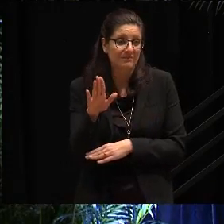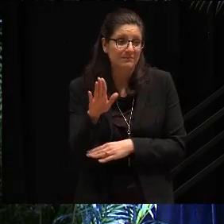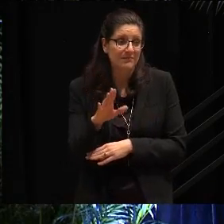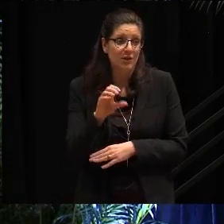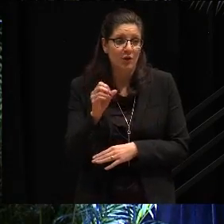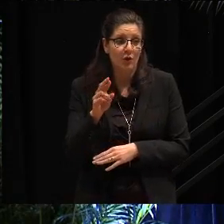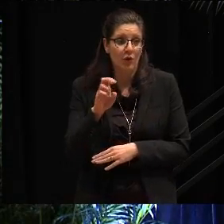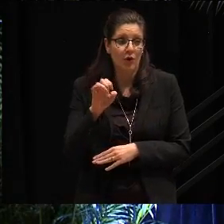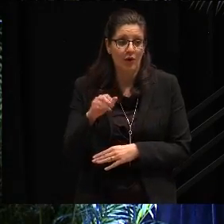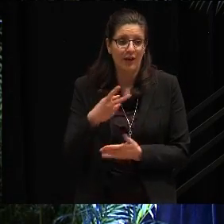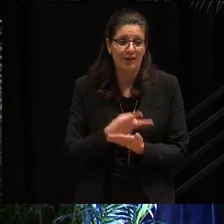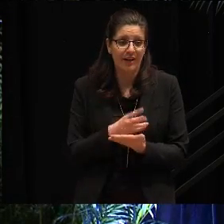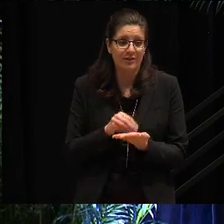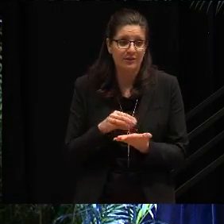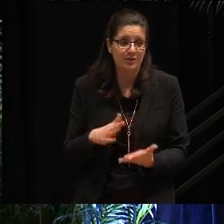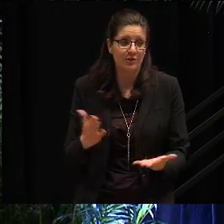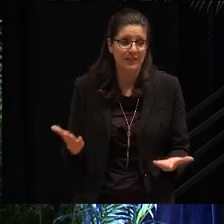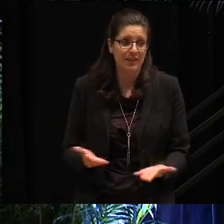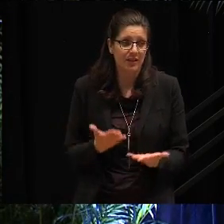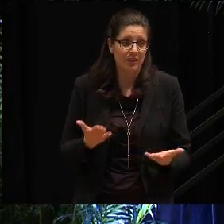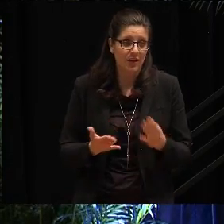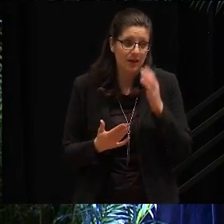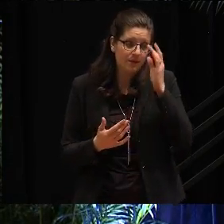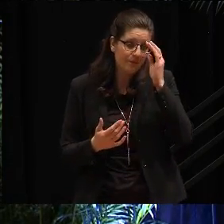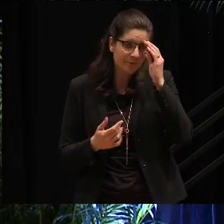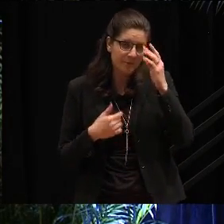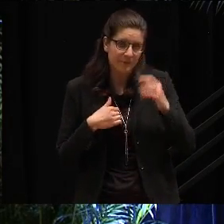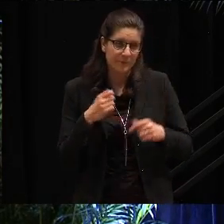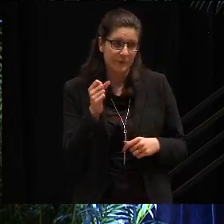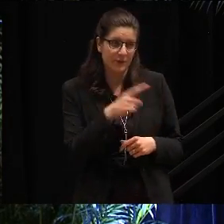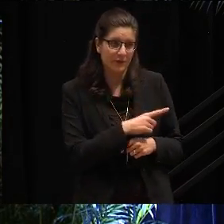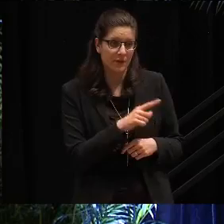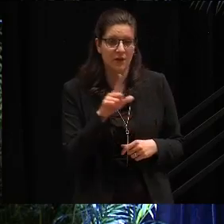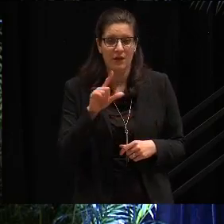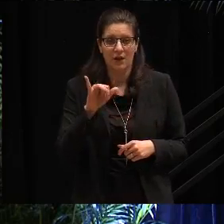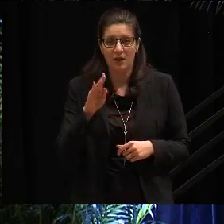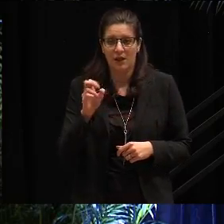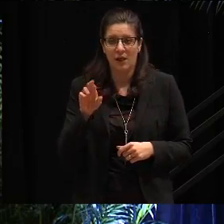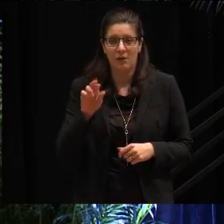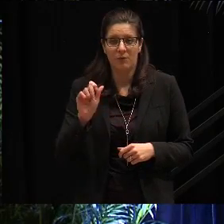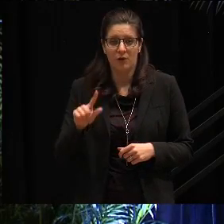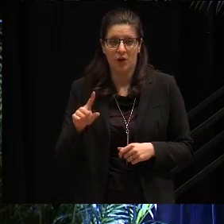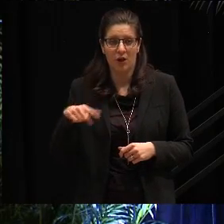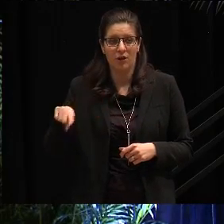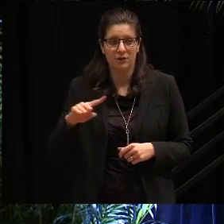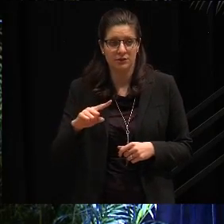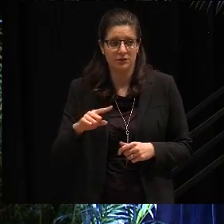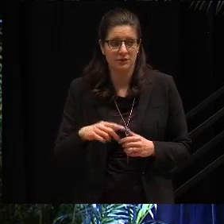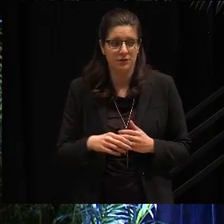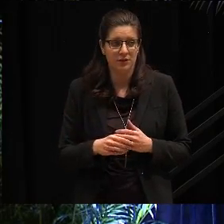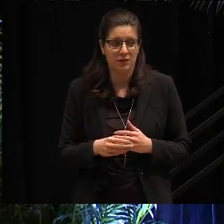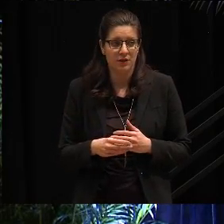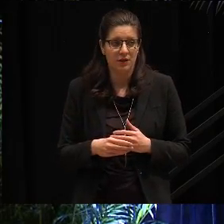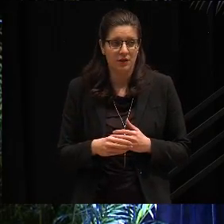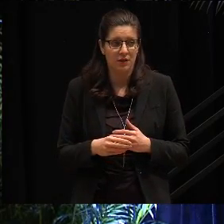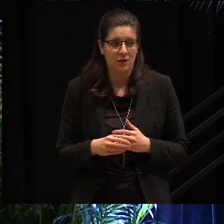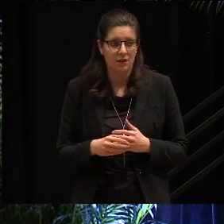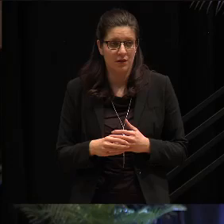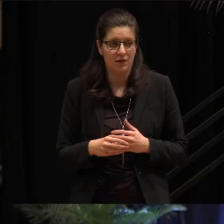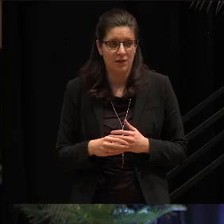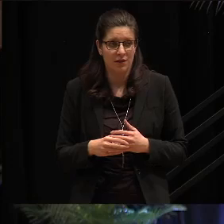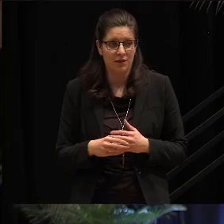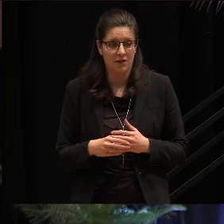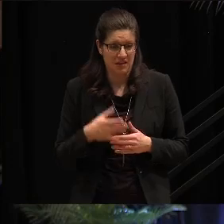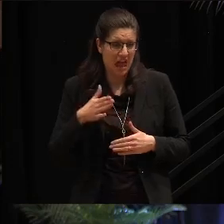Corey. I'm a graduate student here. This is a question primarily for the liberals on the panel. Yeah, I'll just say it.